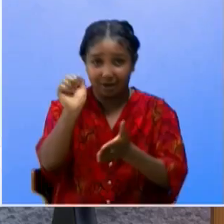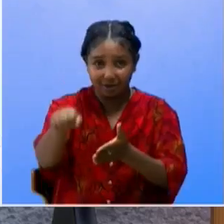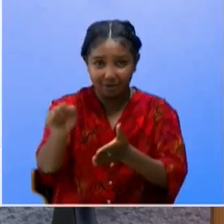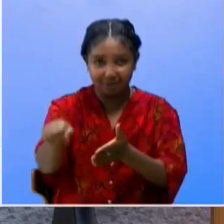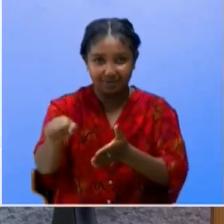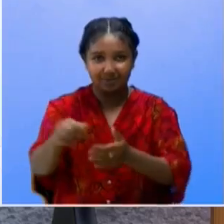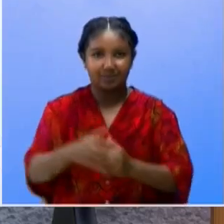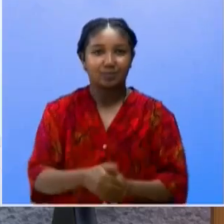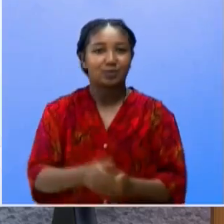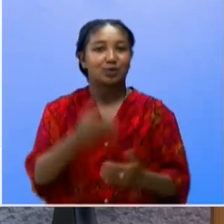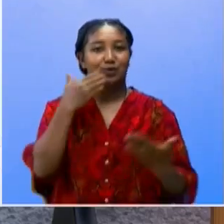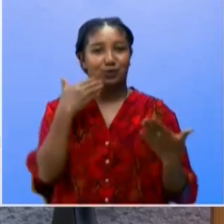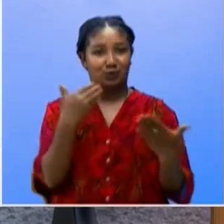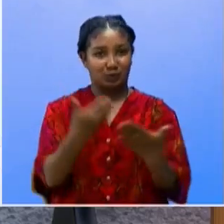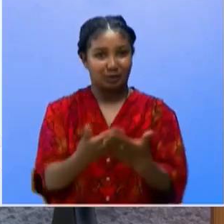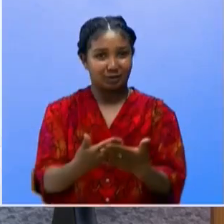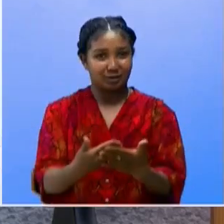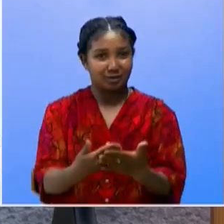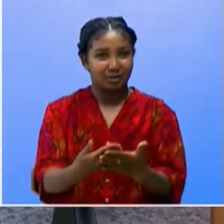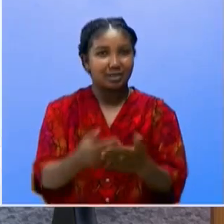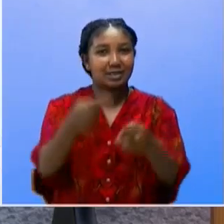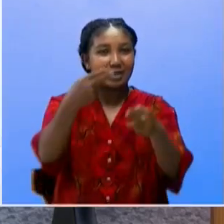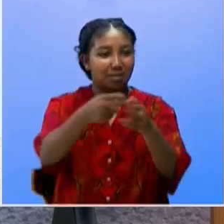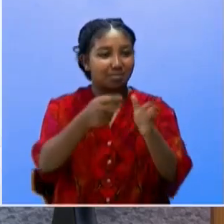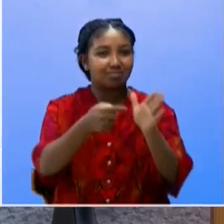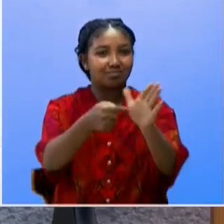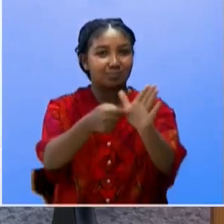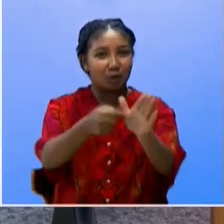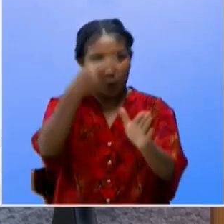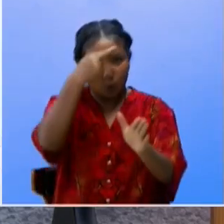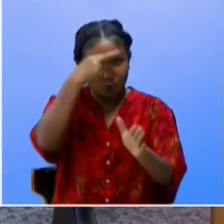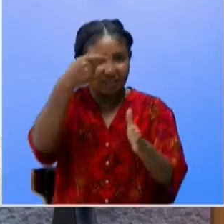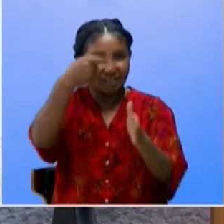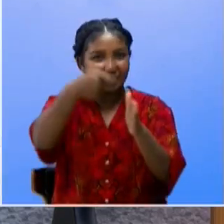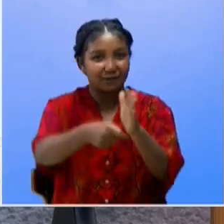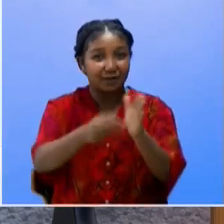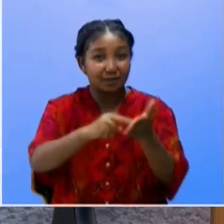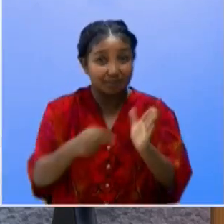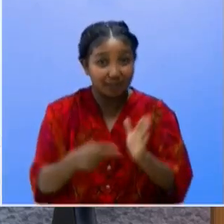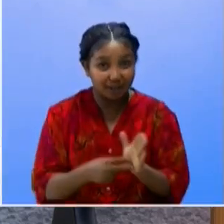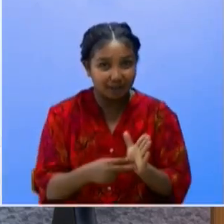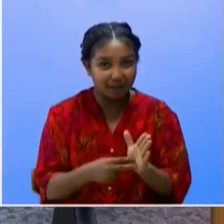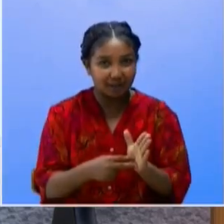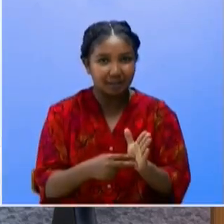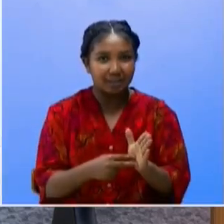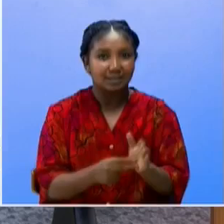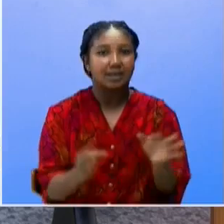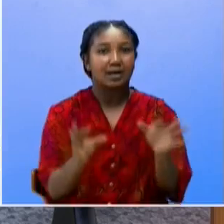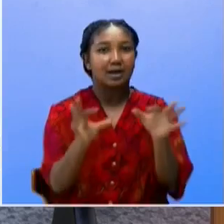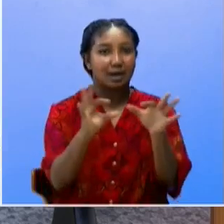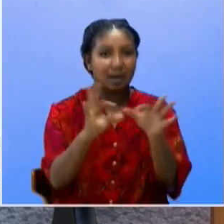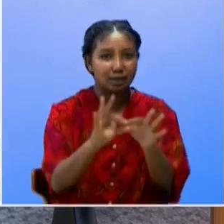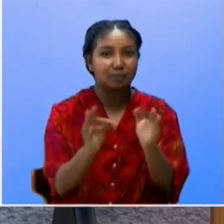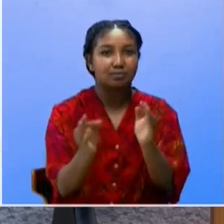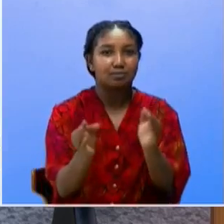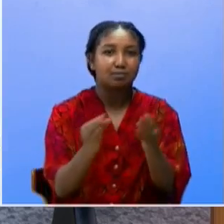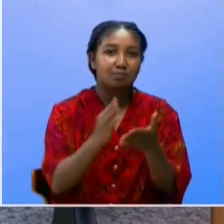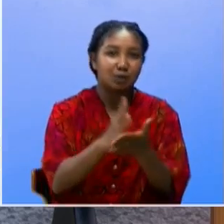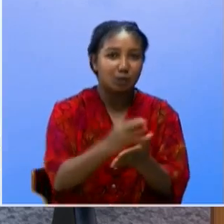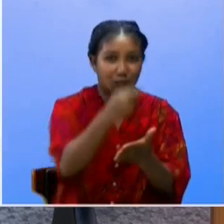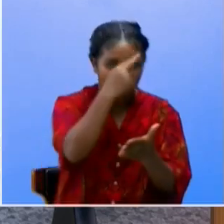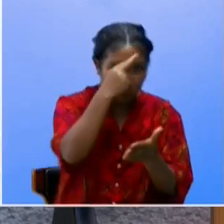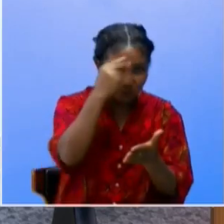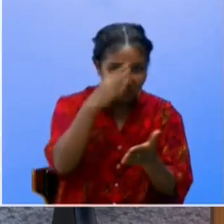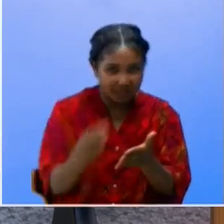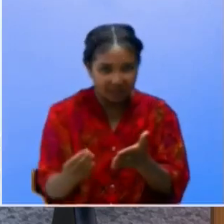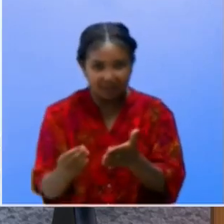it? Good. As its name indicates, cause and effect means the relationship between cause